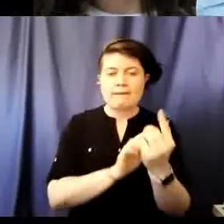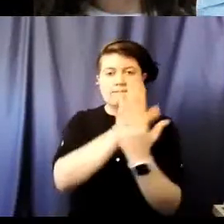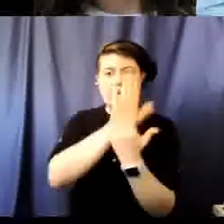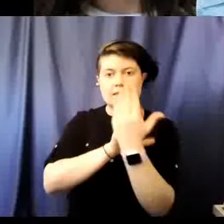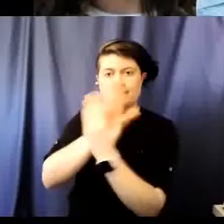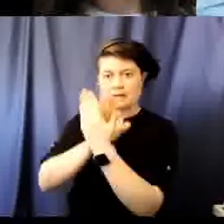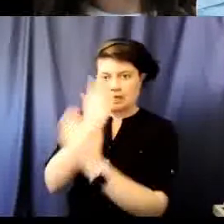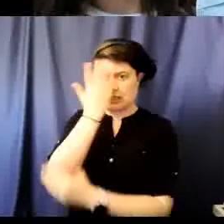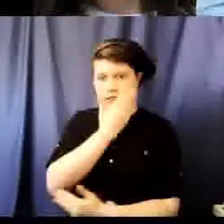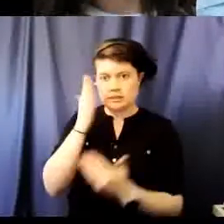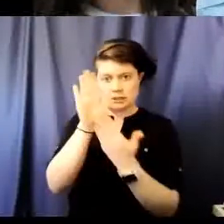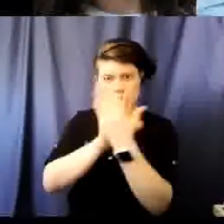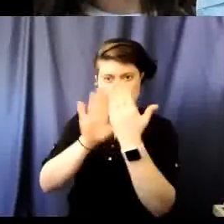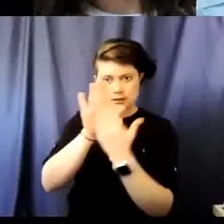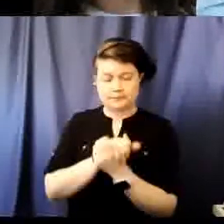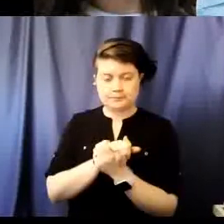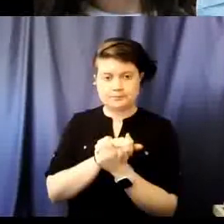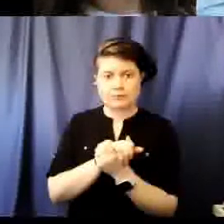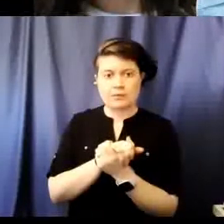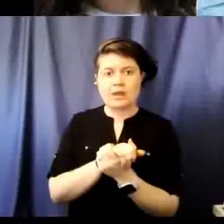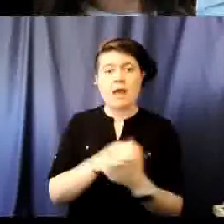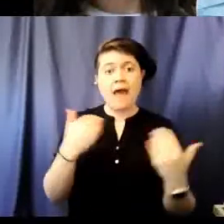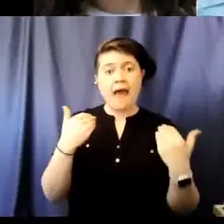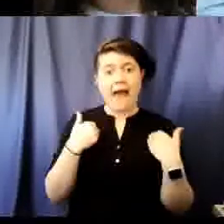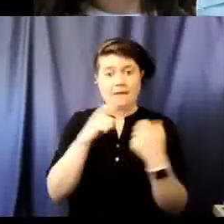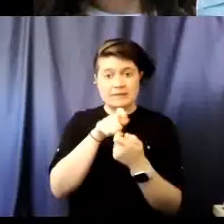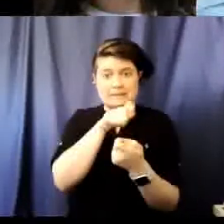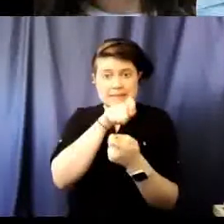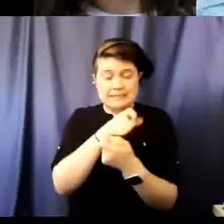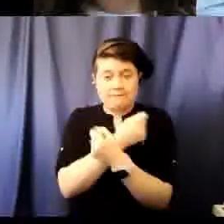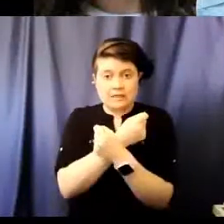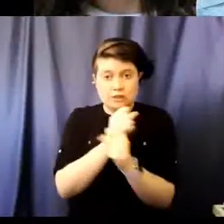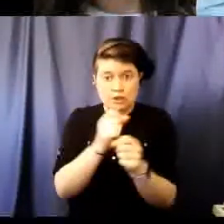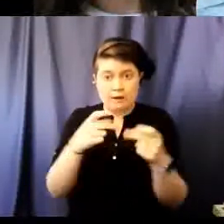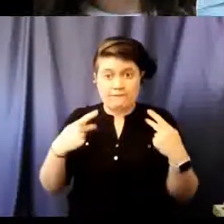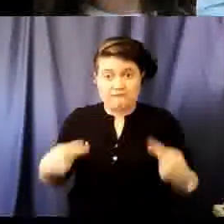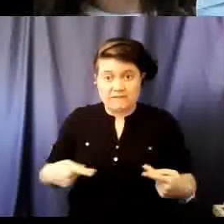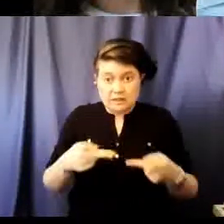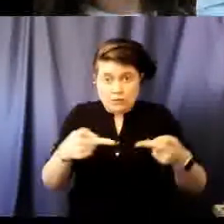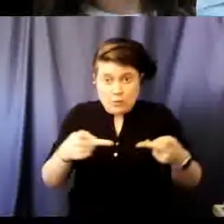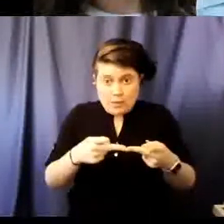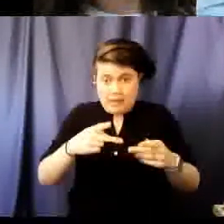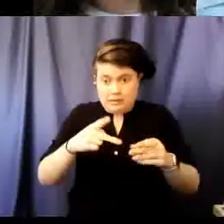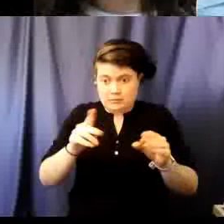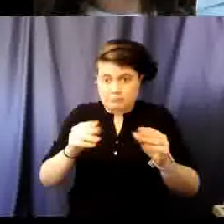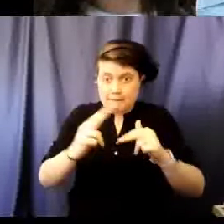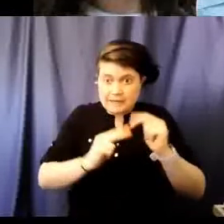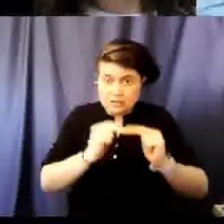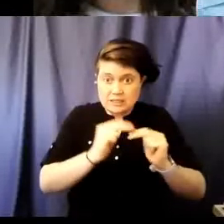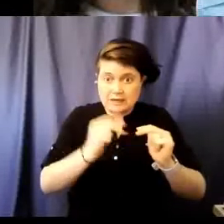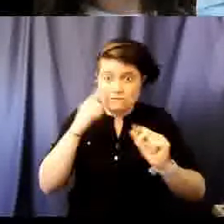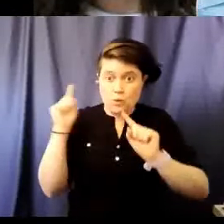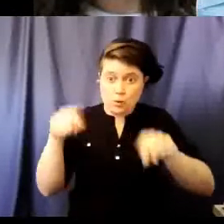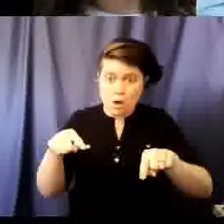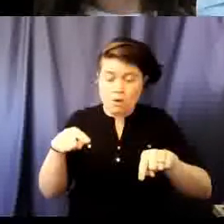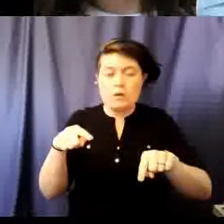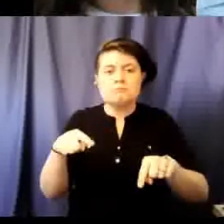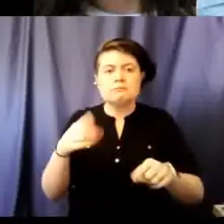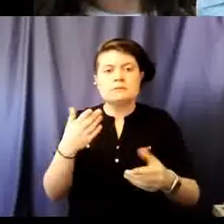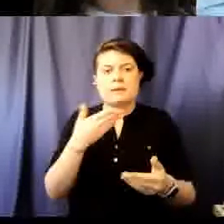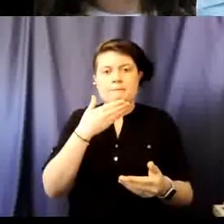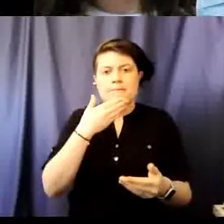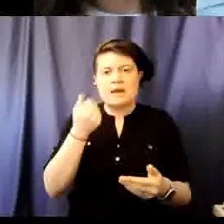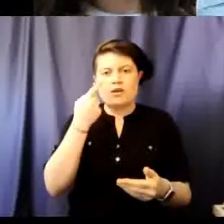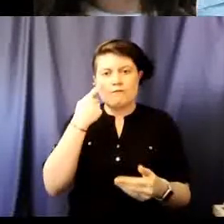secure physical location might also be another layer of safety for survivors who need that. For those cons,